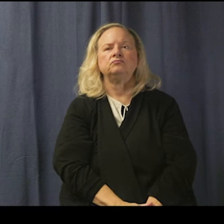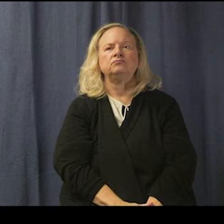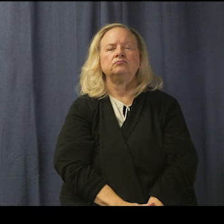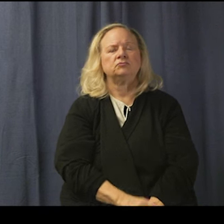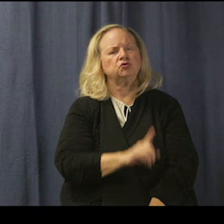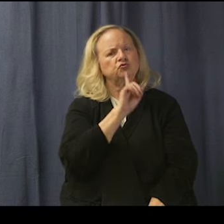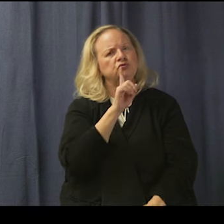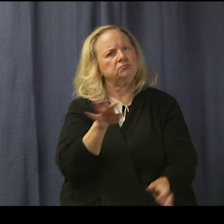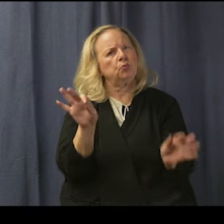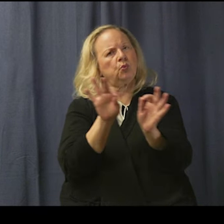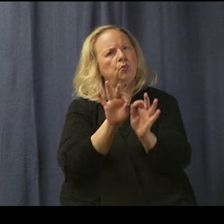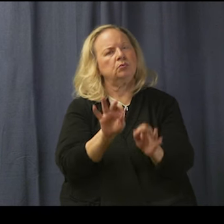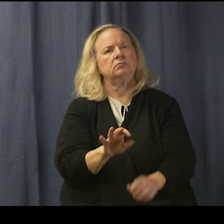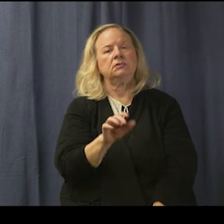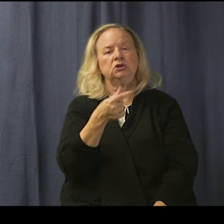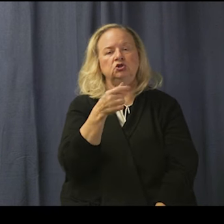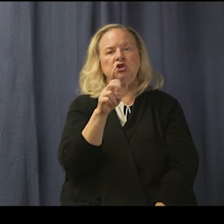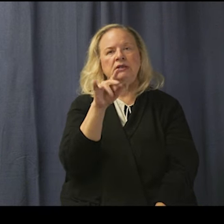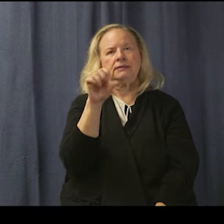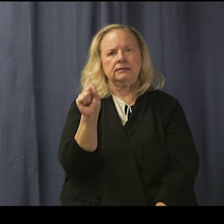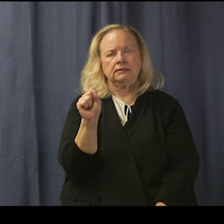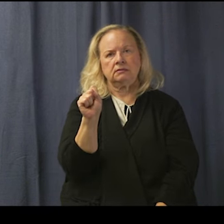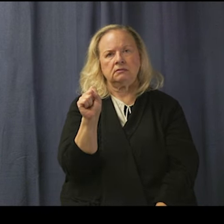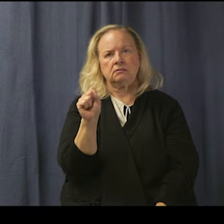this is really important. In Genesis,